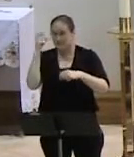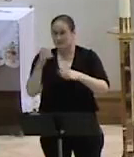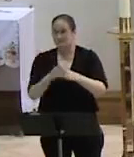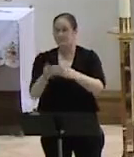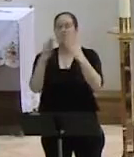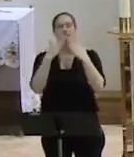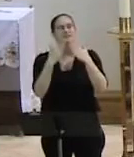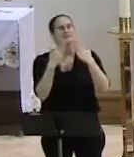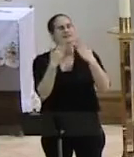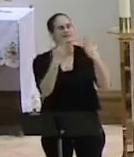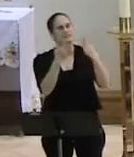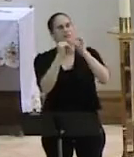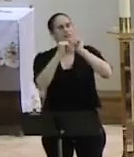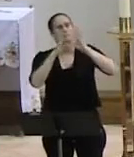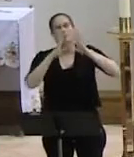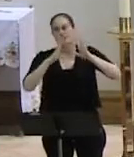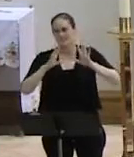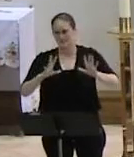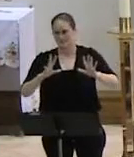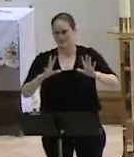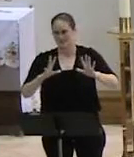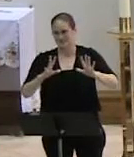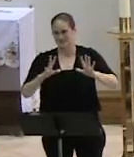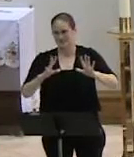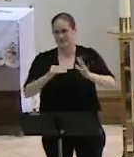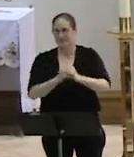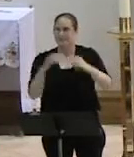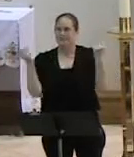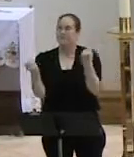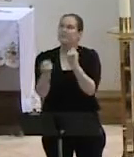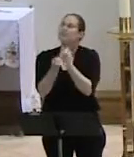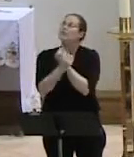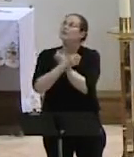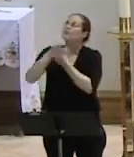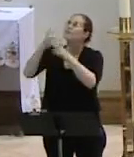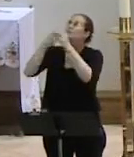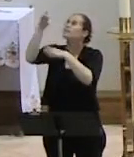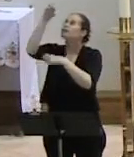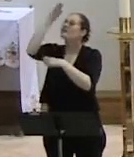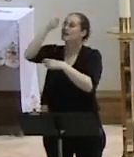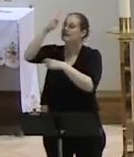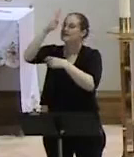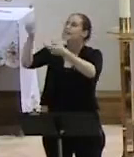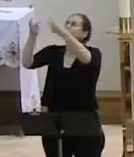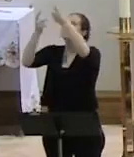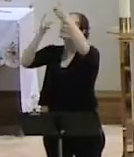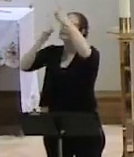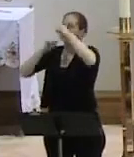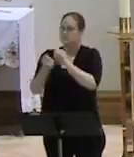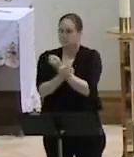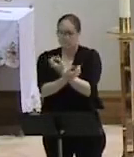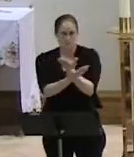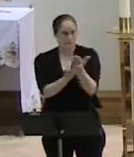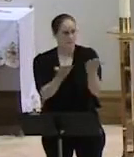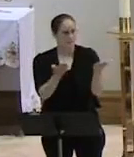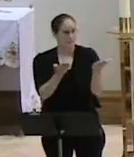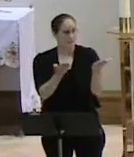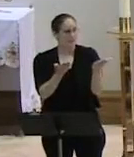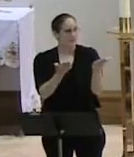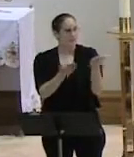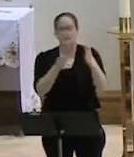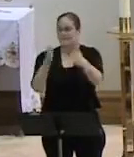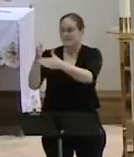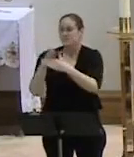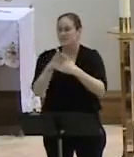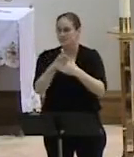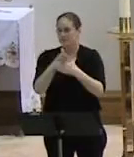give thanksgiving for the blessings you've received. Love from God, love given to you, that kind of kindness and love to be